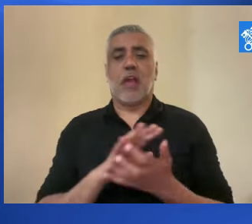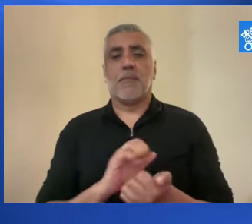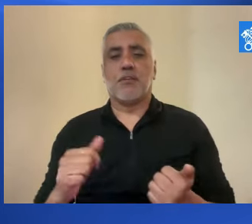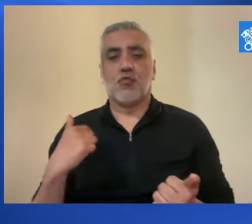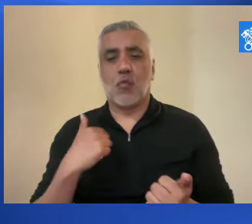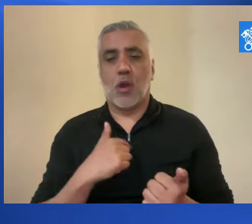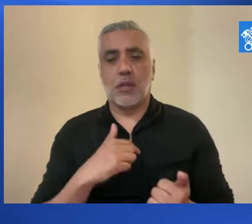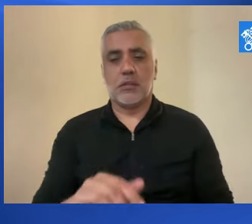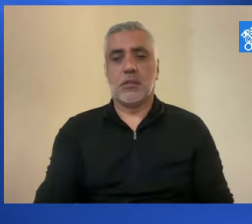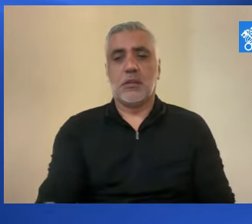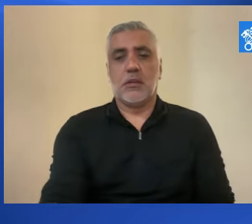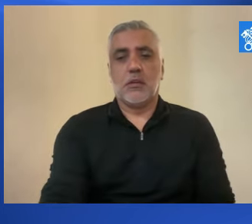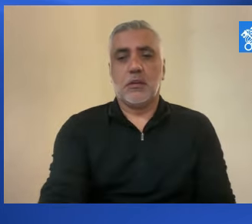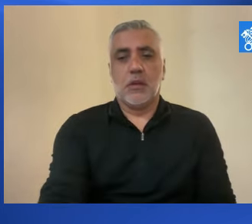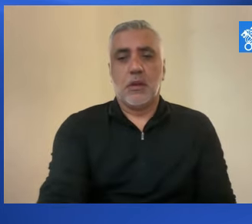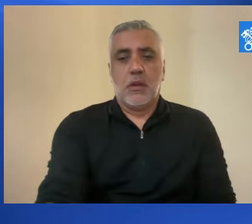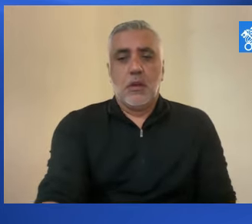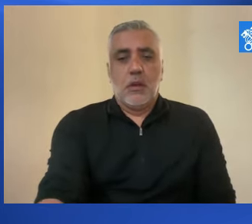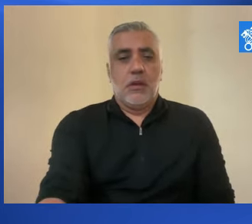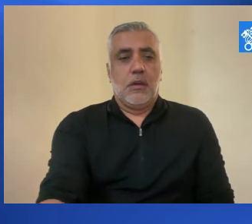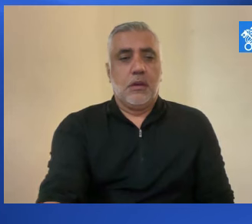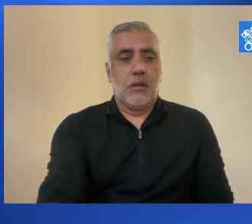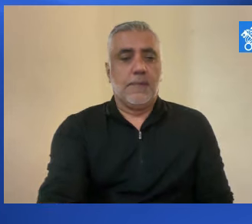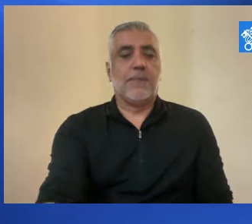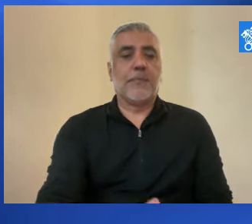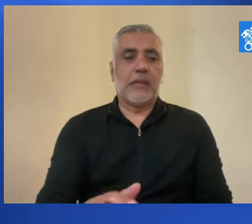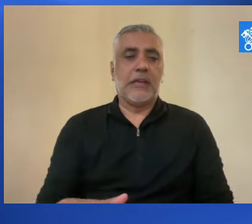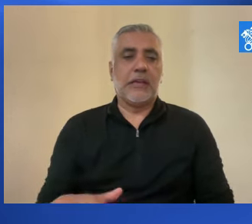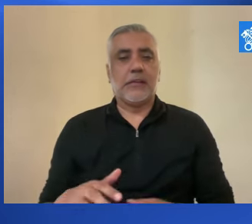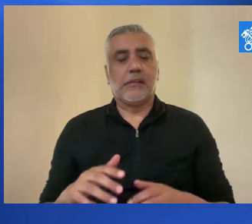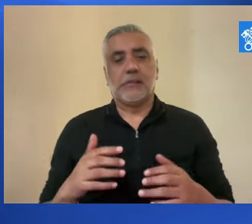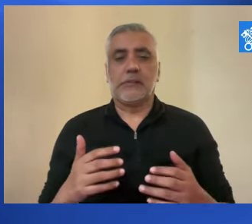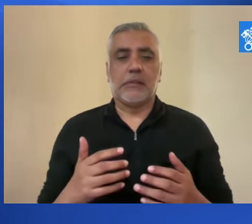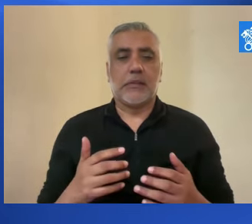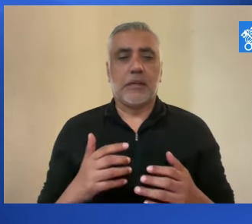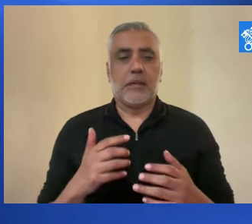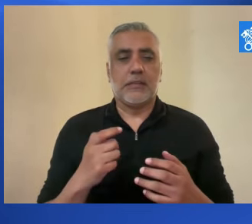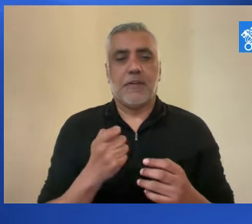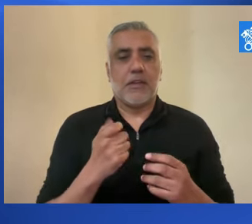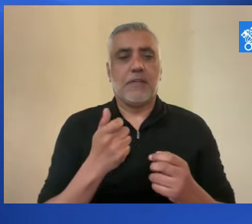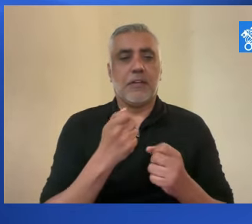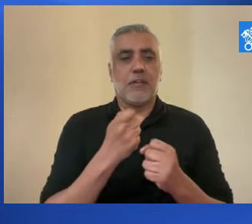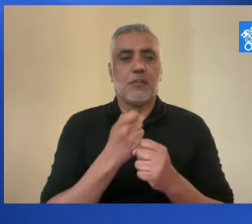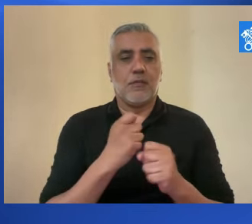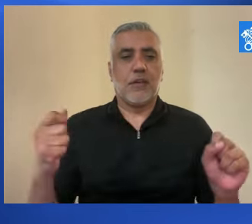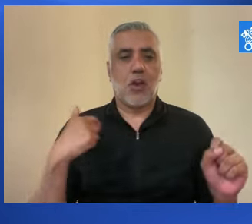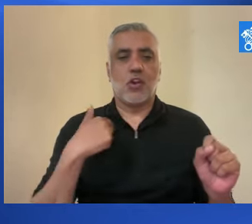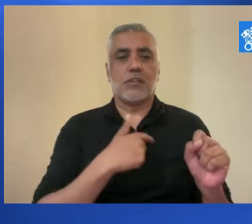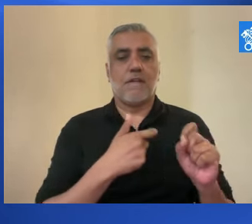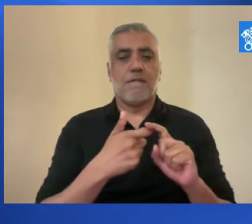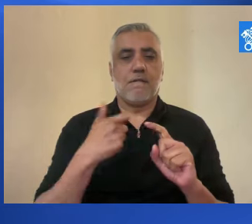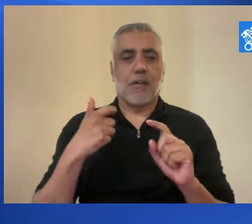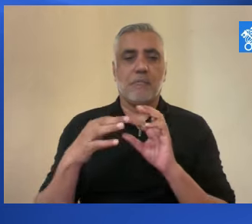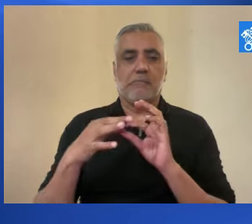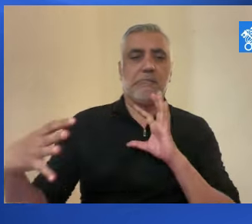It takes very little to free ourselves from the demon of arrogance. It suffices to contemplate a starry